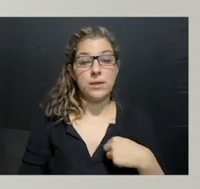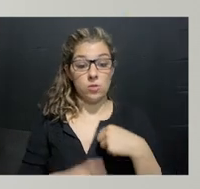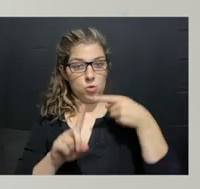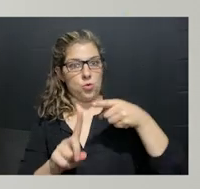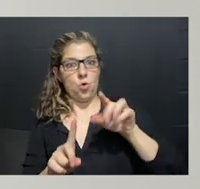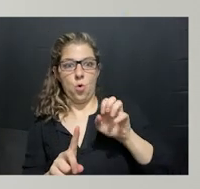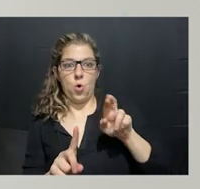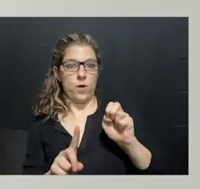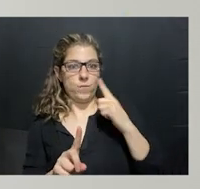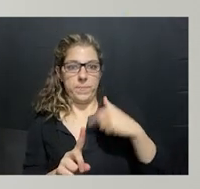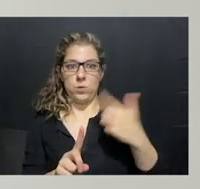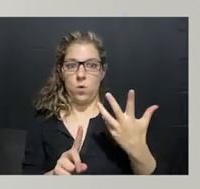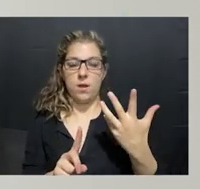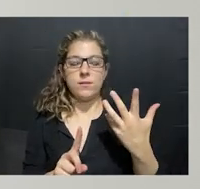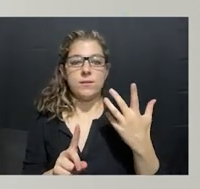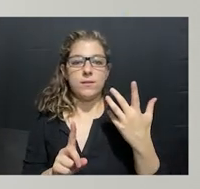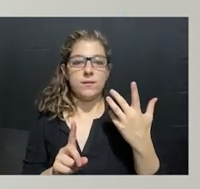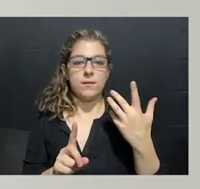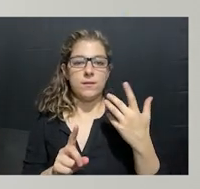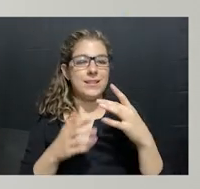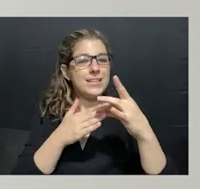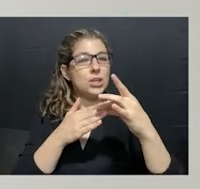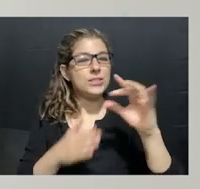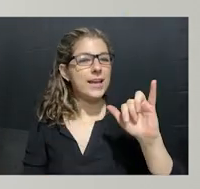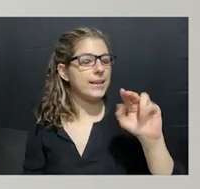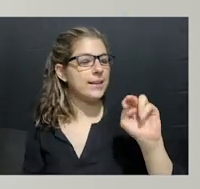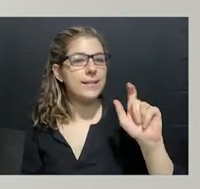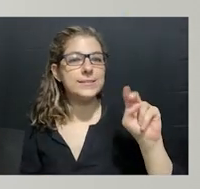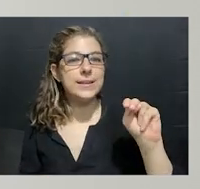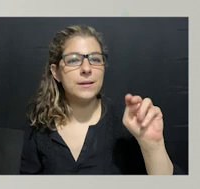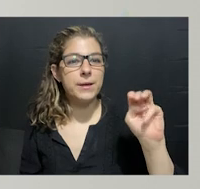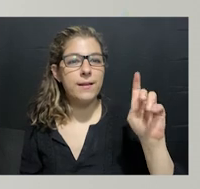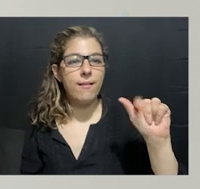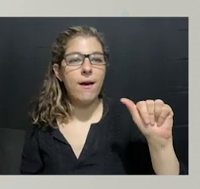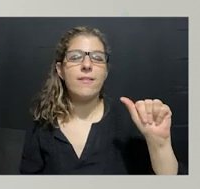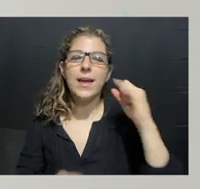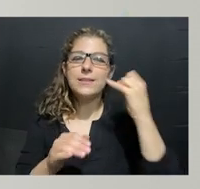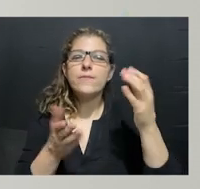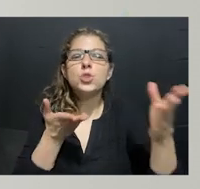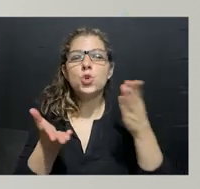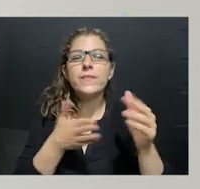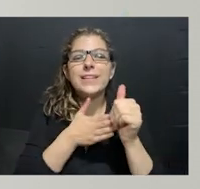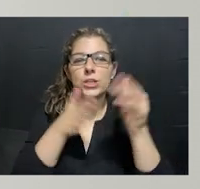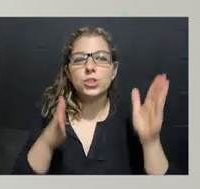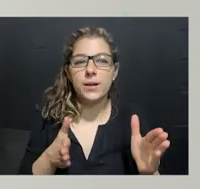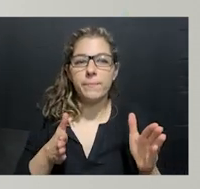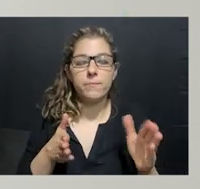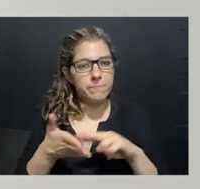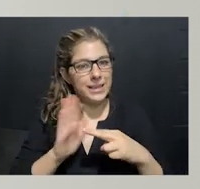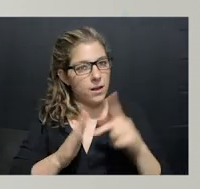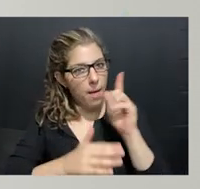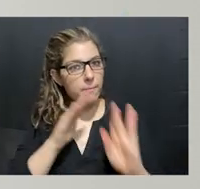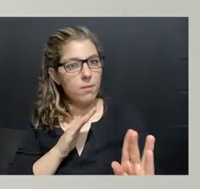notion that's been articulated by leaders like Nelson Mandela of servant leadership, which comes with a humility, which comes